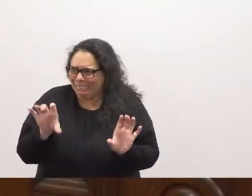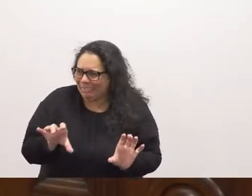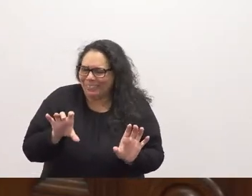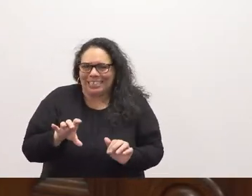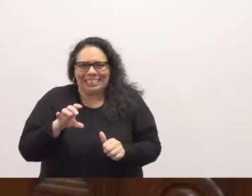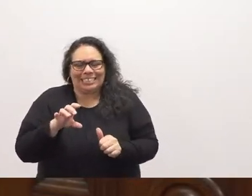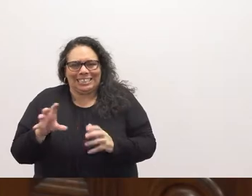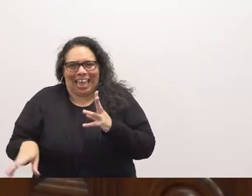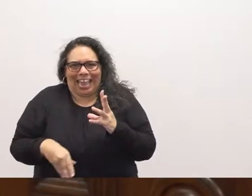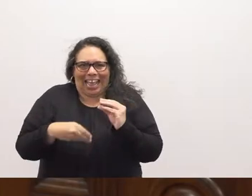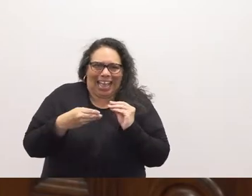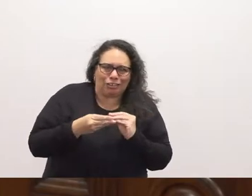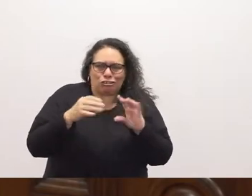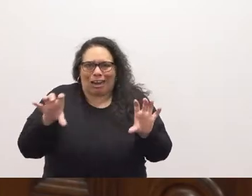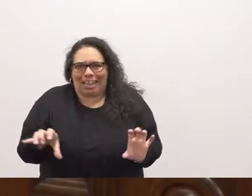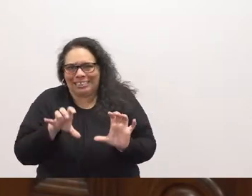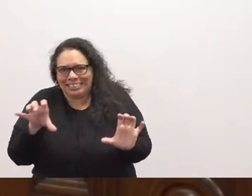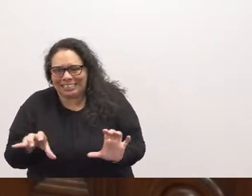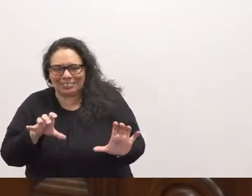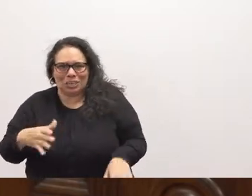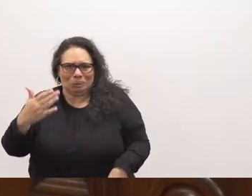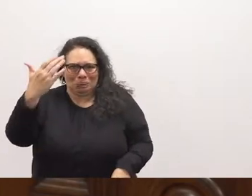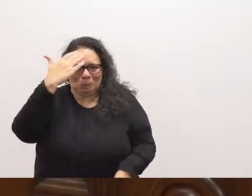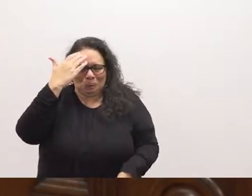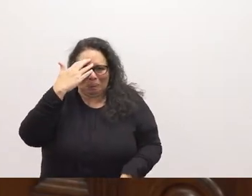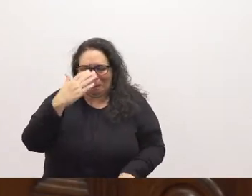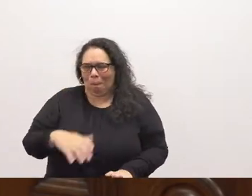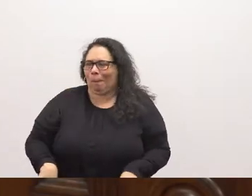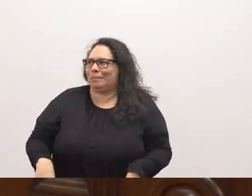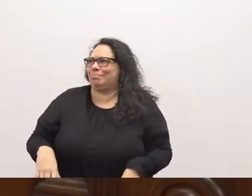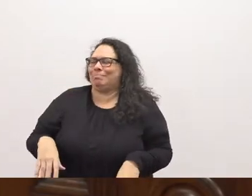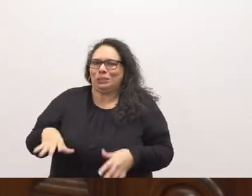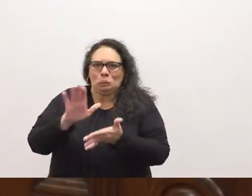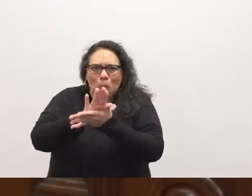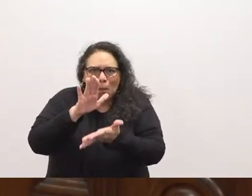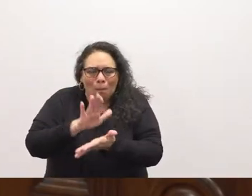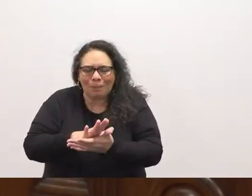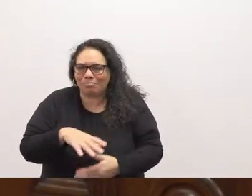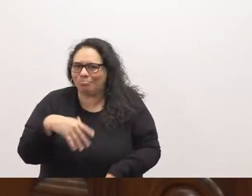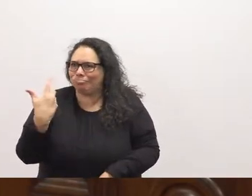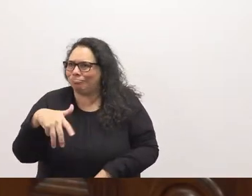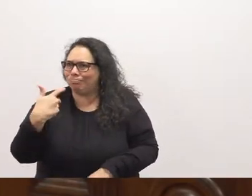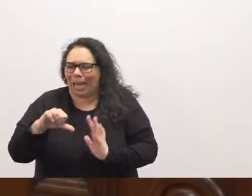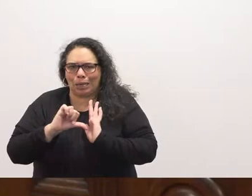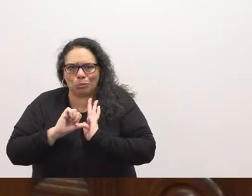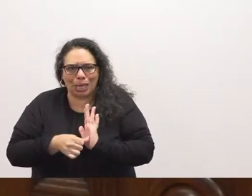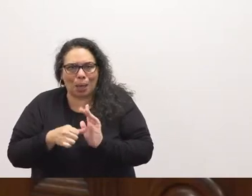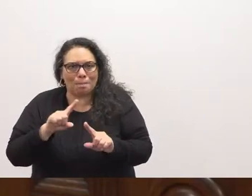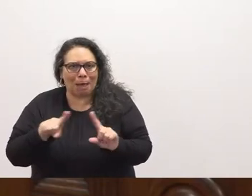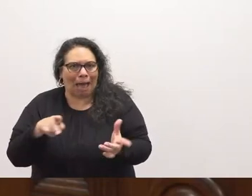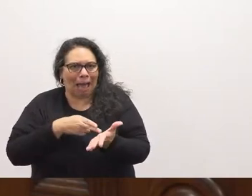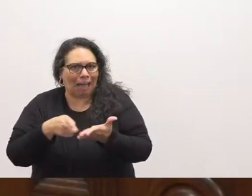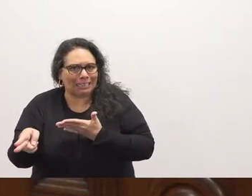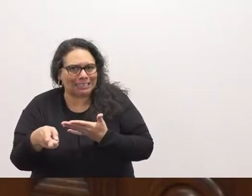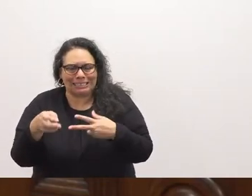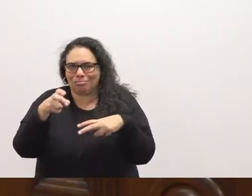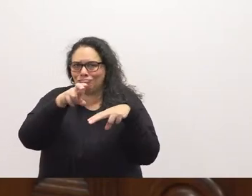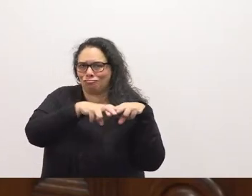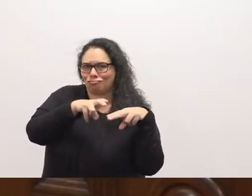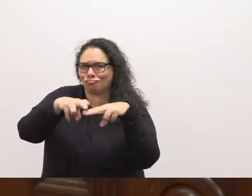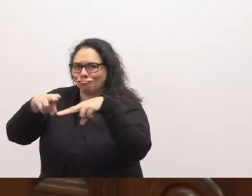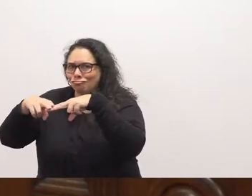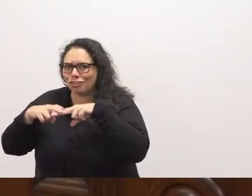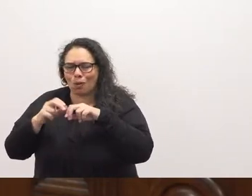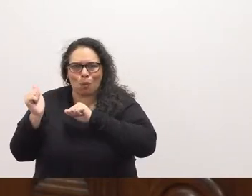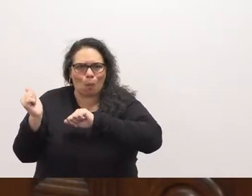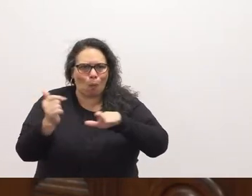know, extracurricular stuff, the curricular stuff, all of it, so impressive. But honestly, just to sit down with each and every